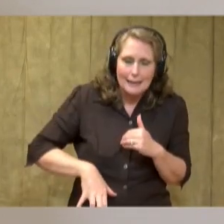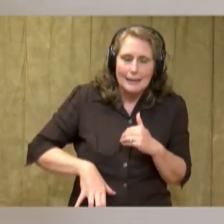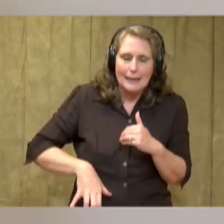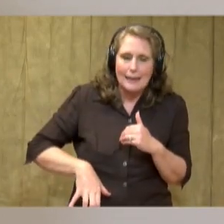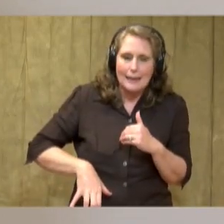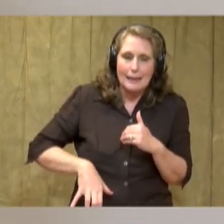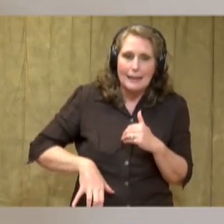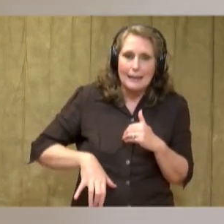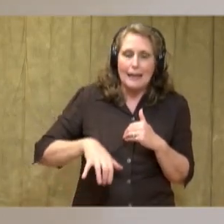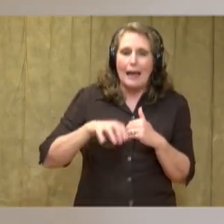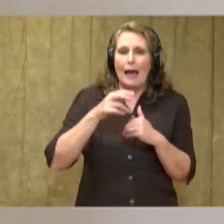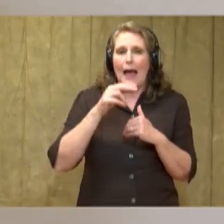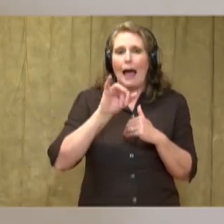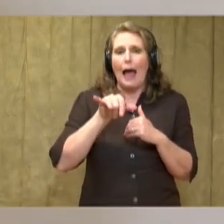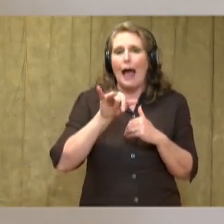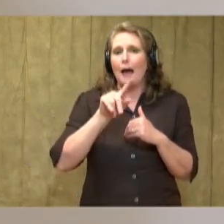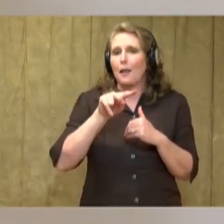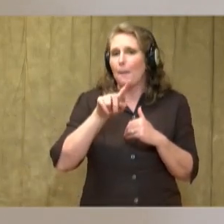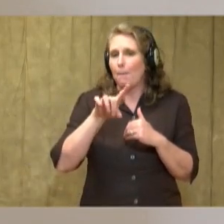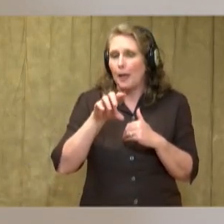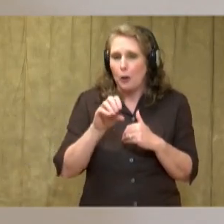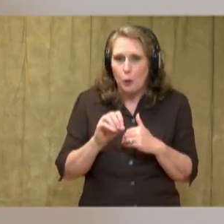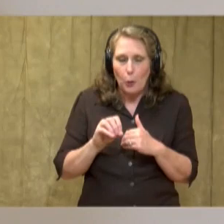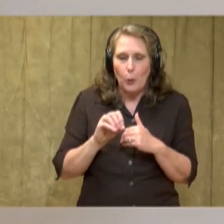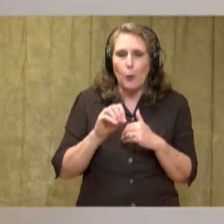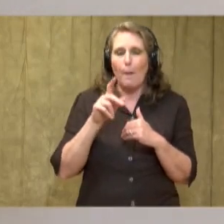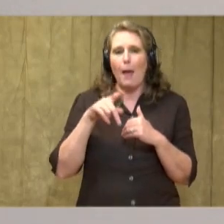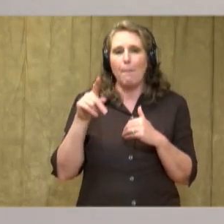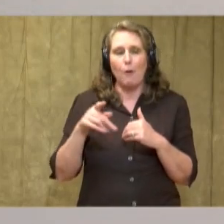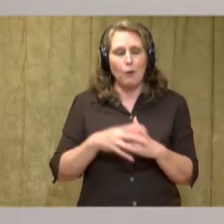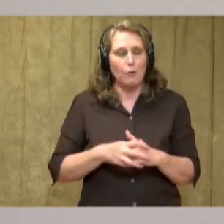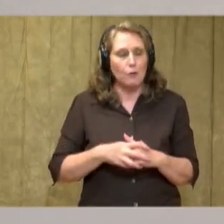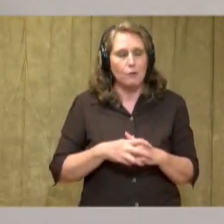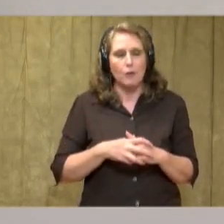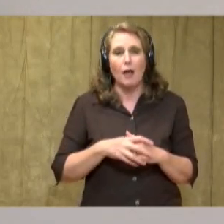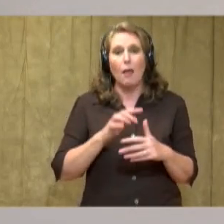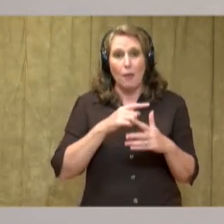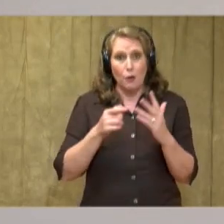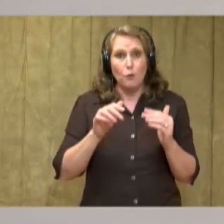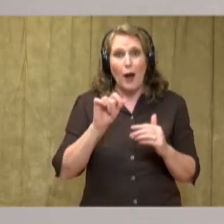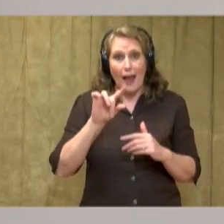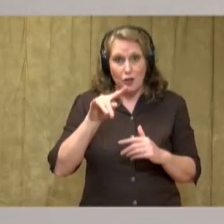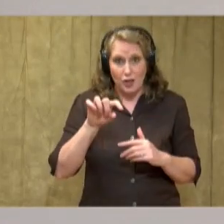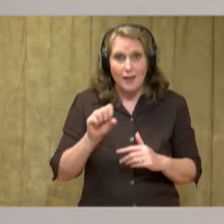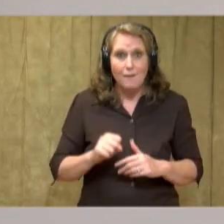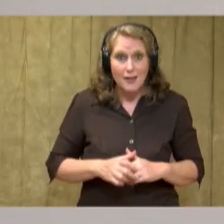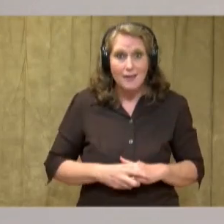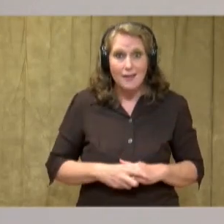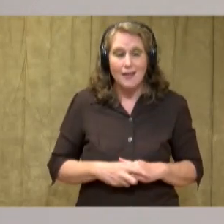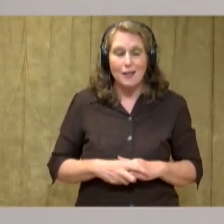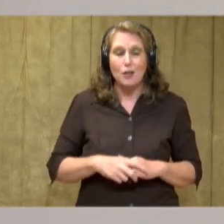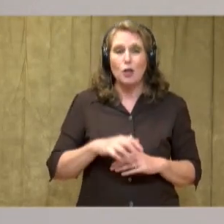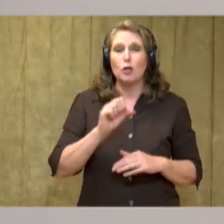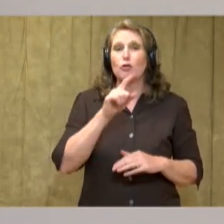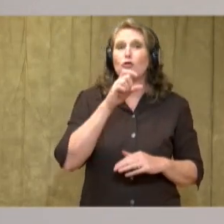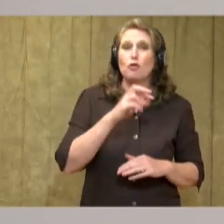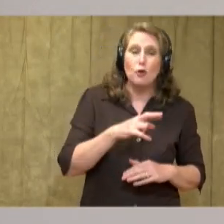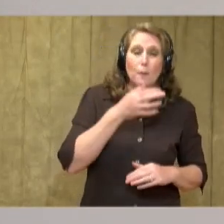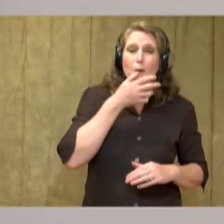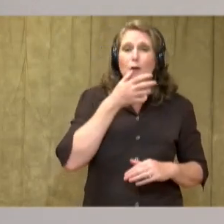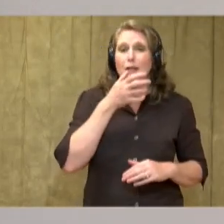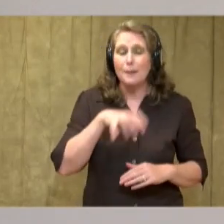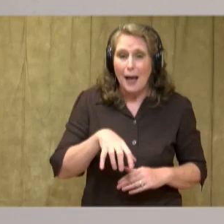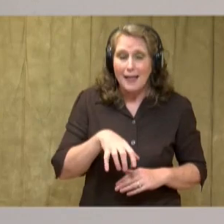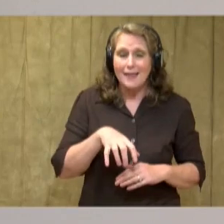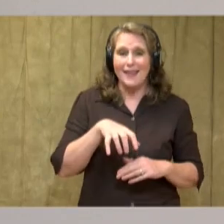adjectives, jalapeno peppers. Woo-wee! Okay, super spicy